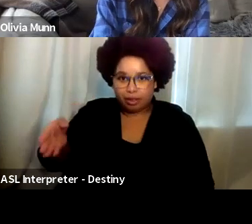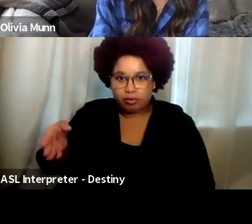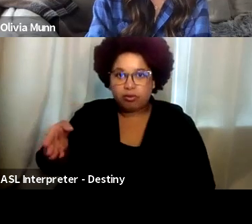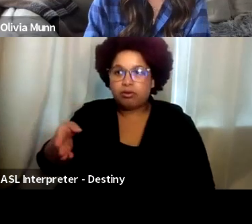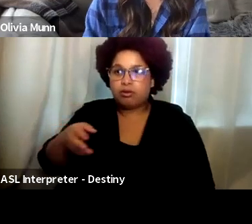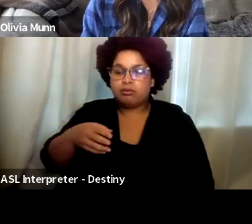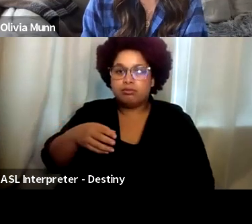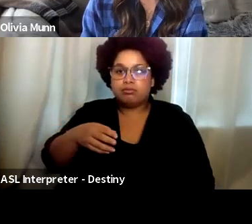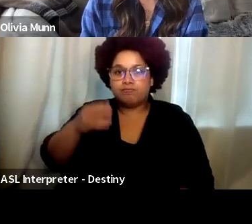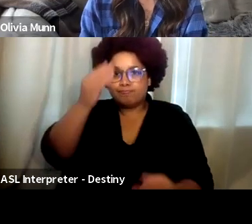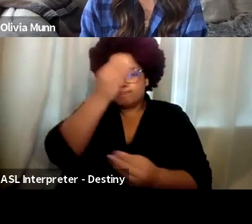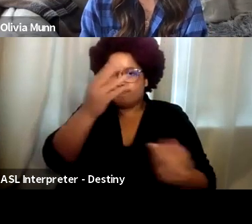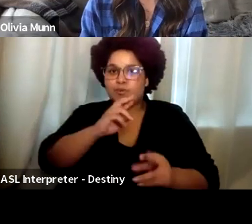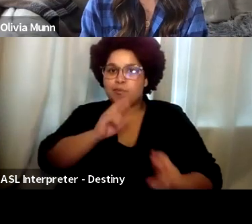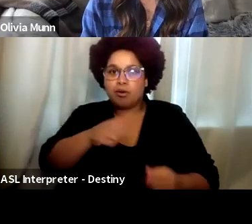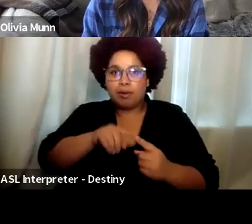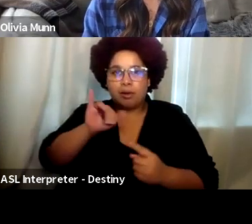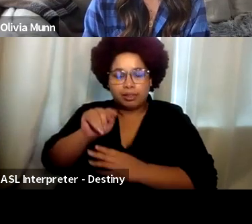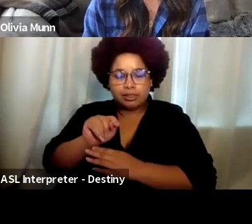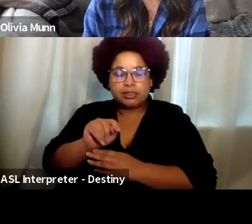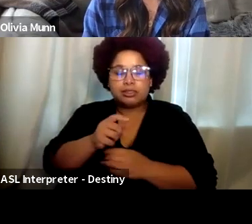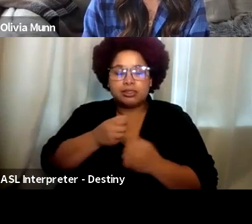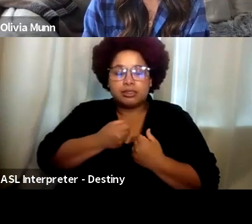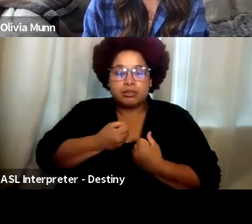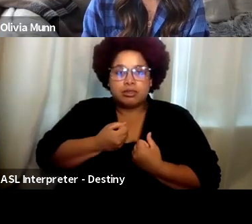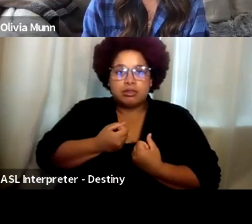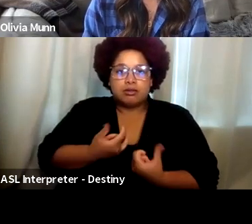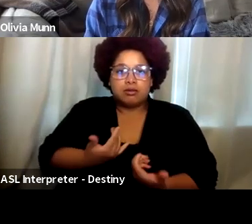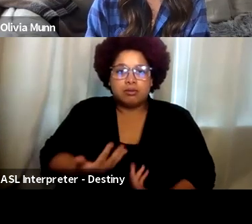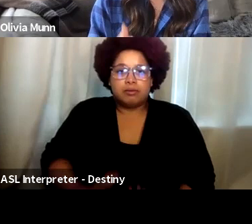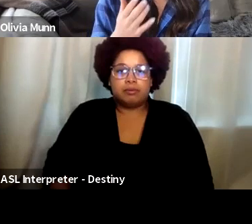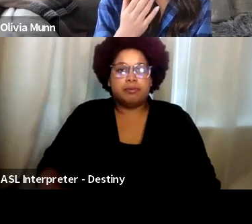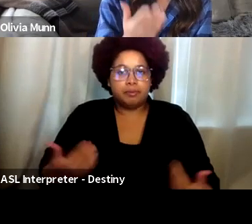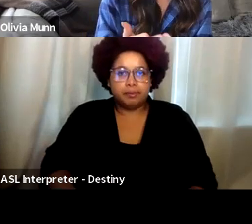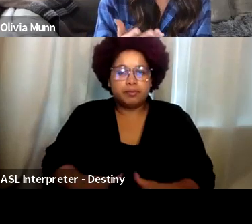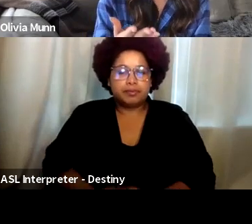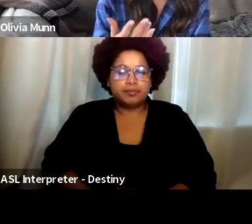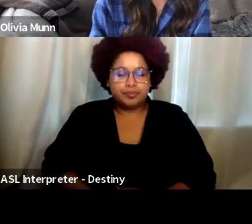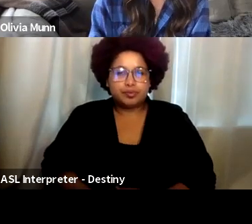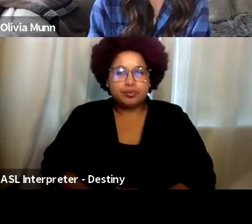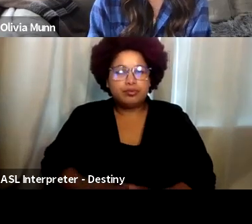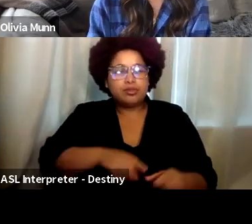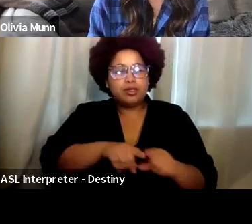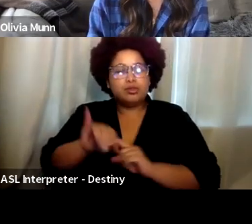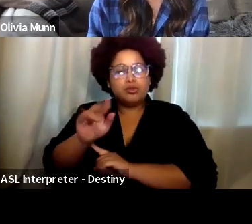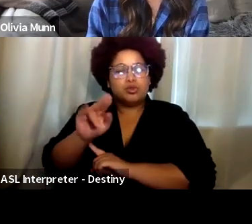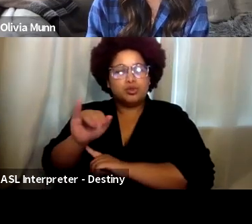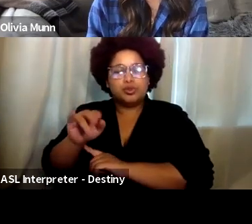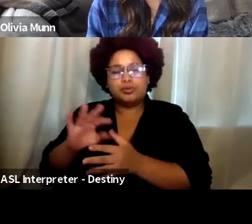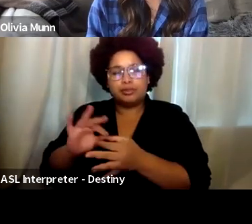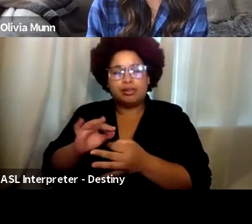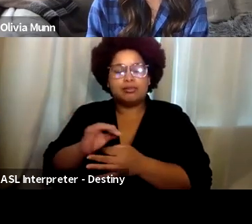to report on it. It's, I know how exhausting it must be, but also to Juju's point, there has been this really